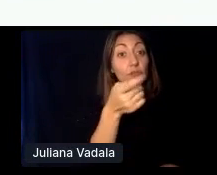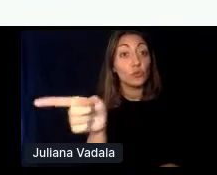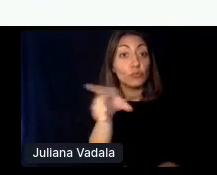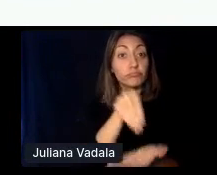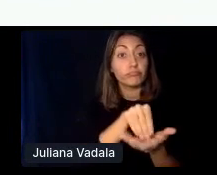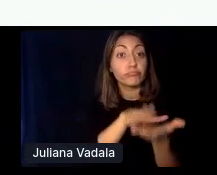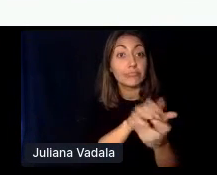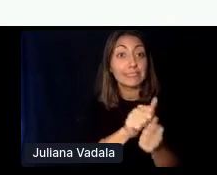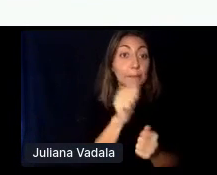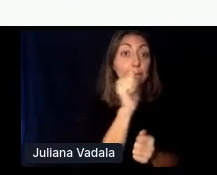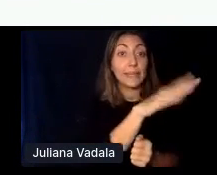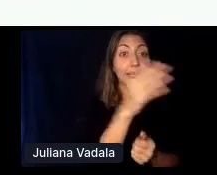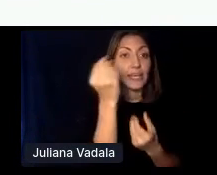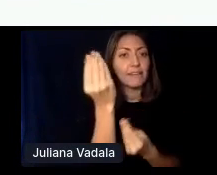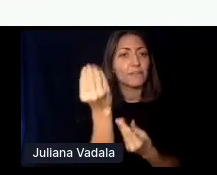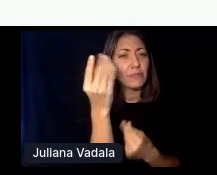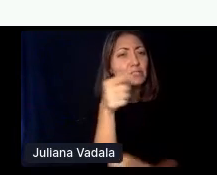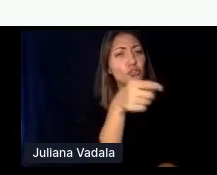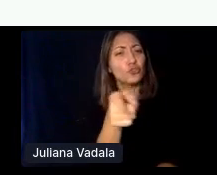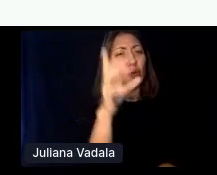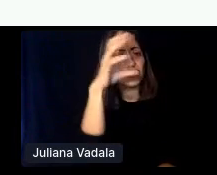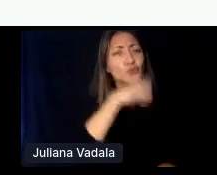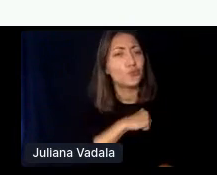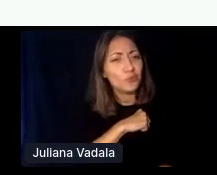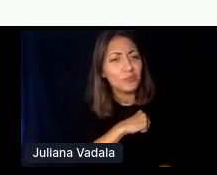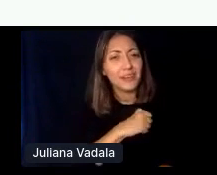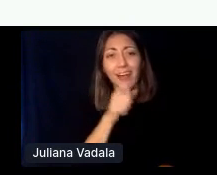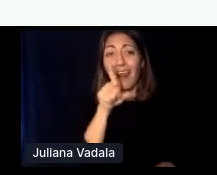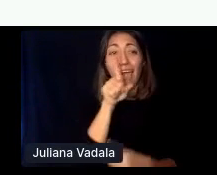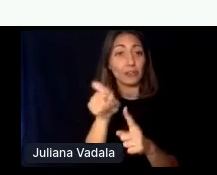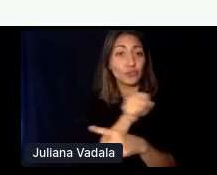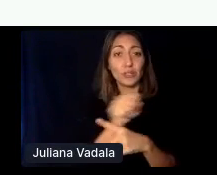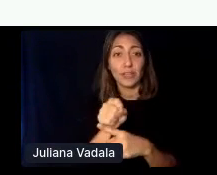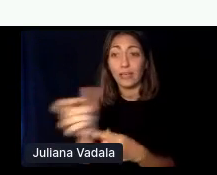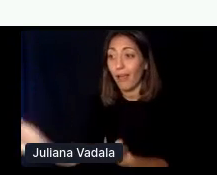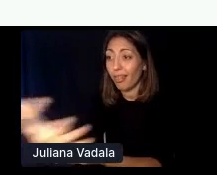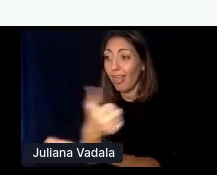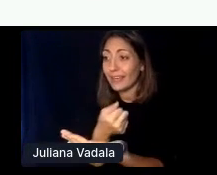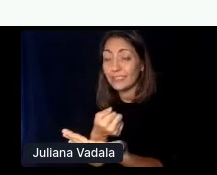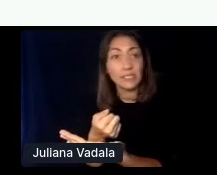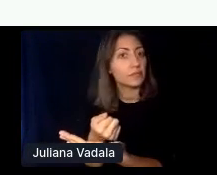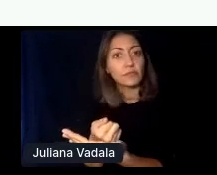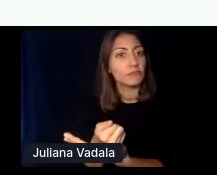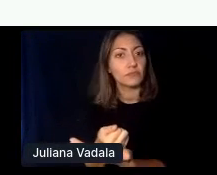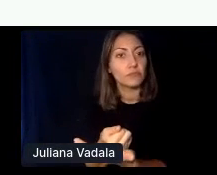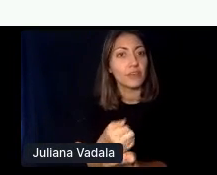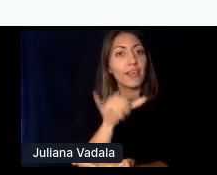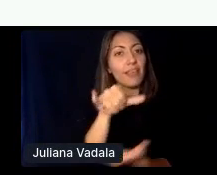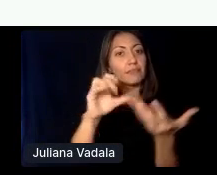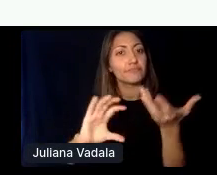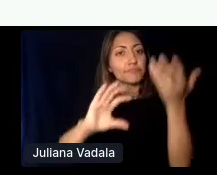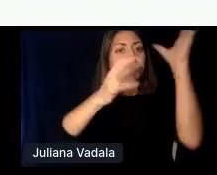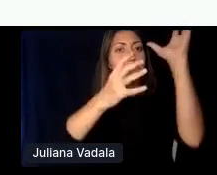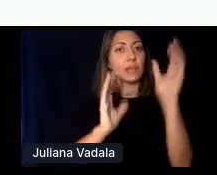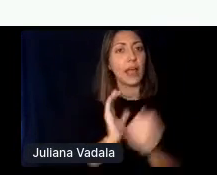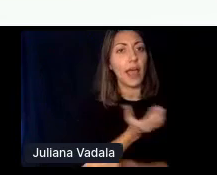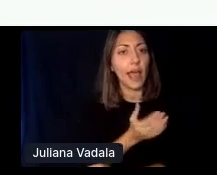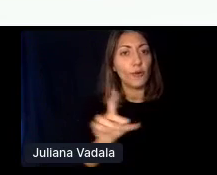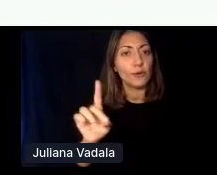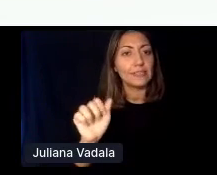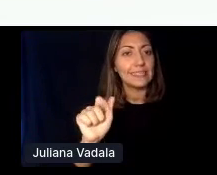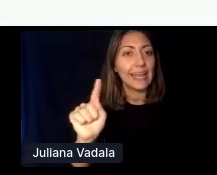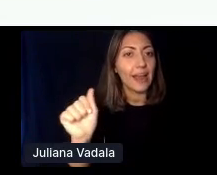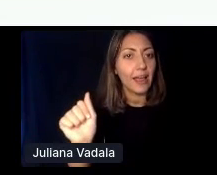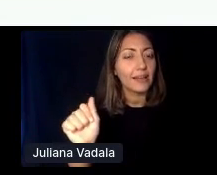harmful stereotypes that we carry about other people. Another note about this example is to take notes about the people you're